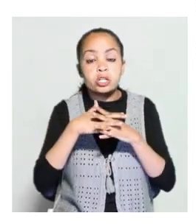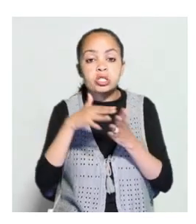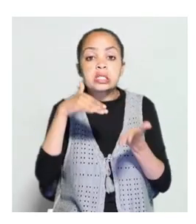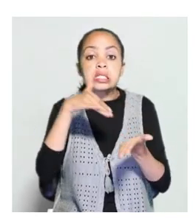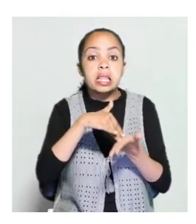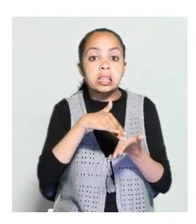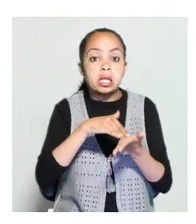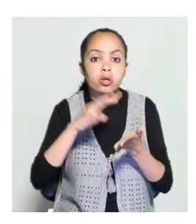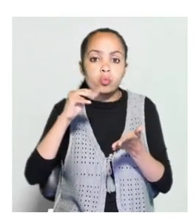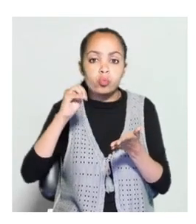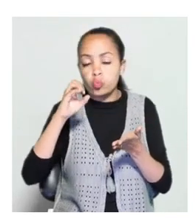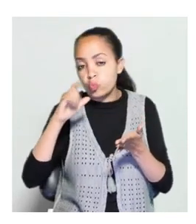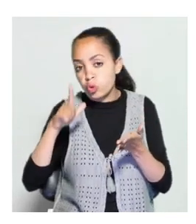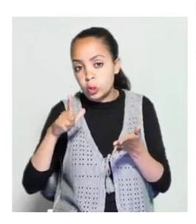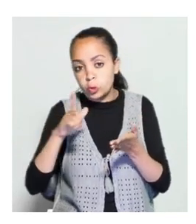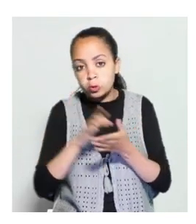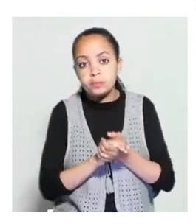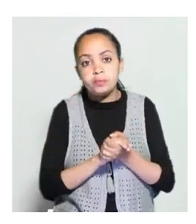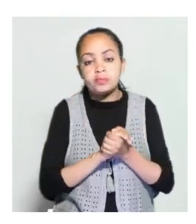center molecule.